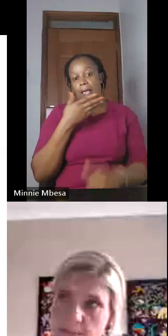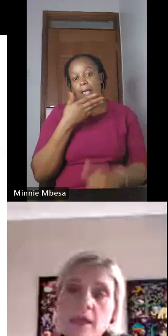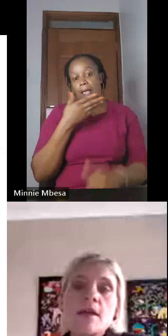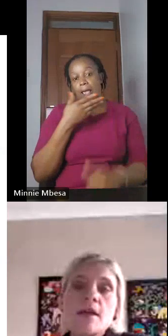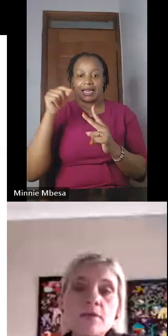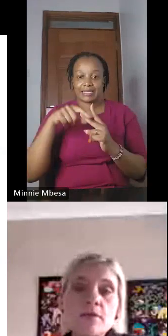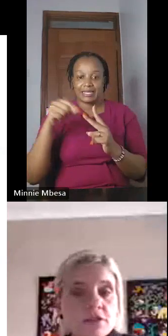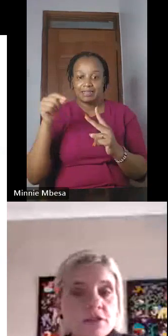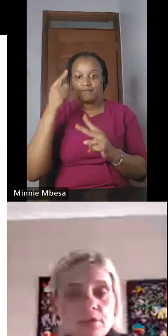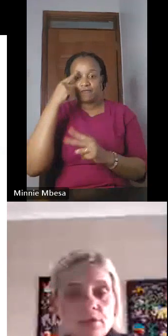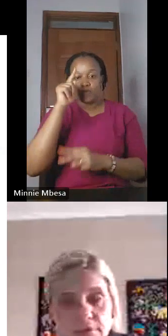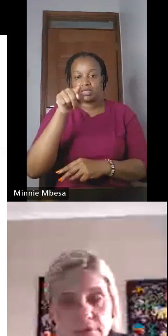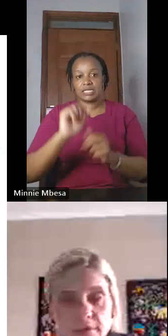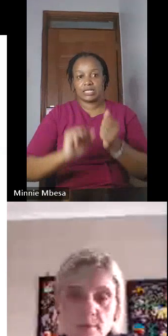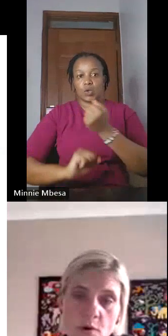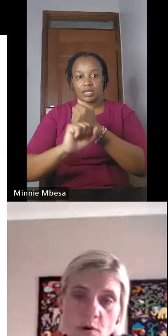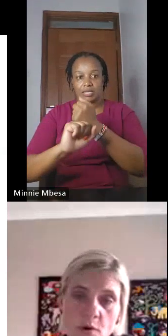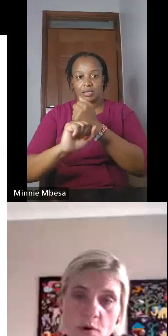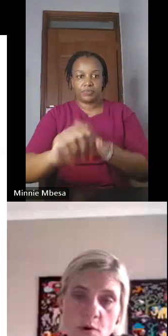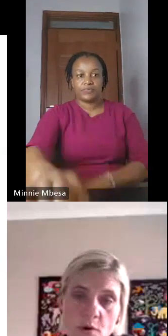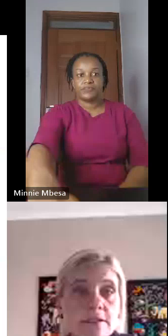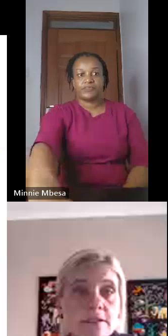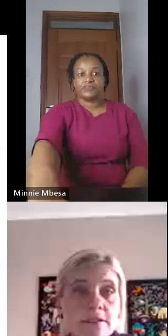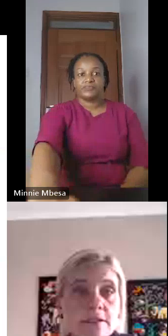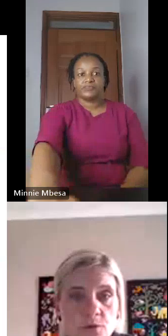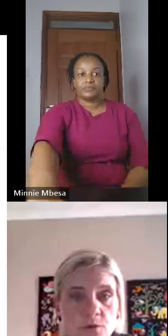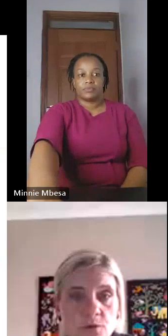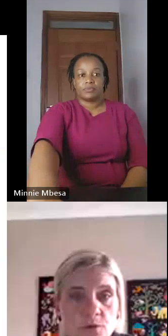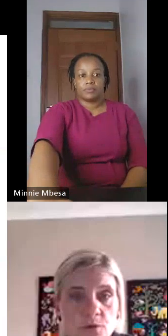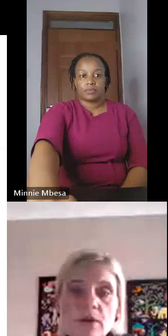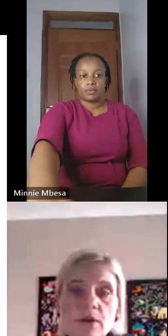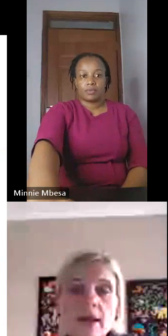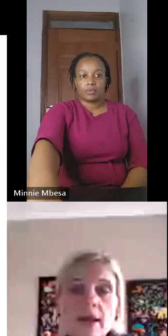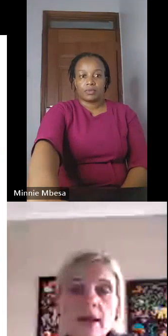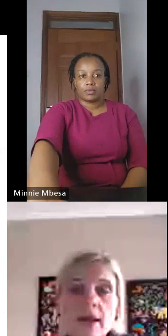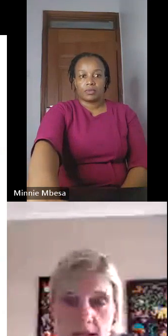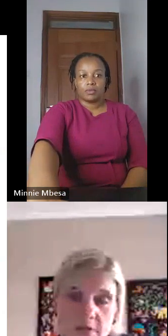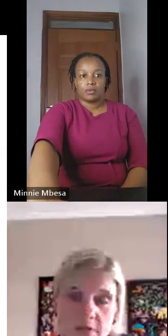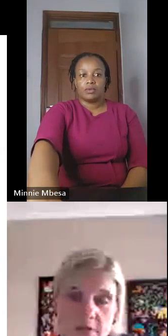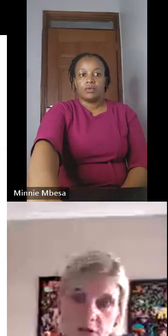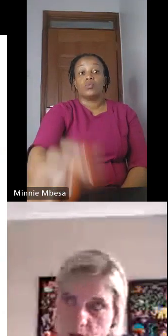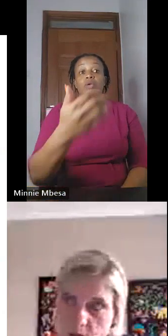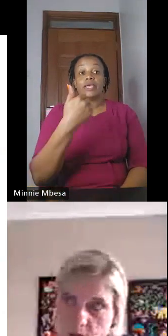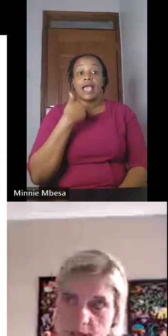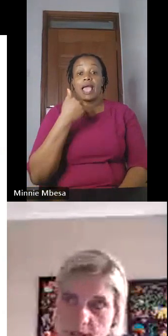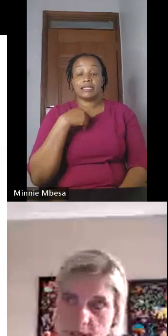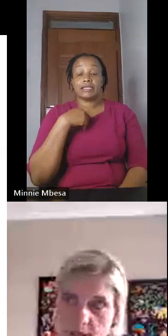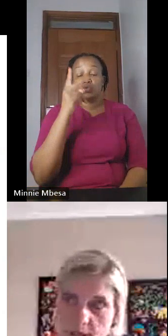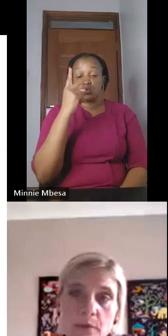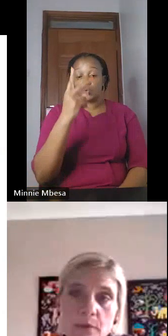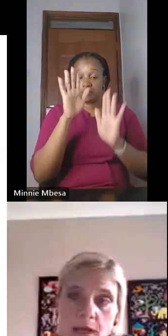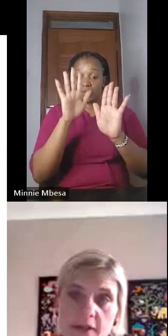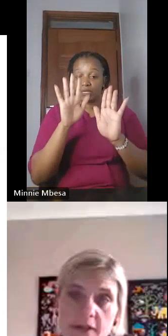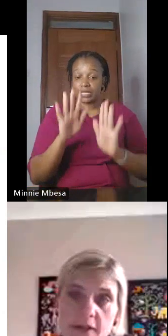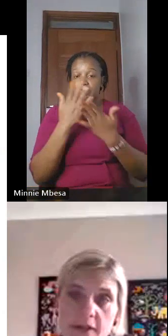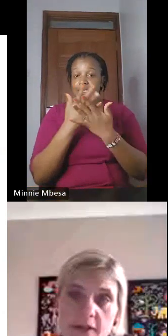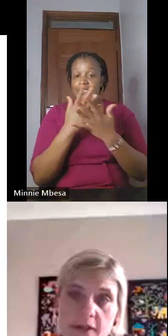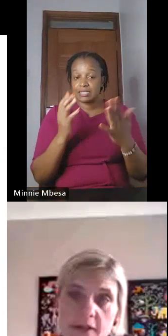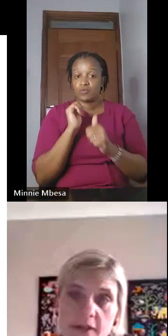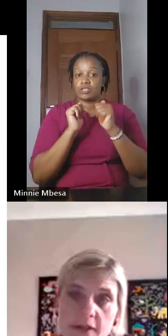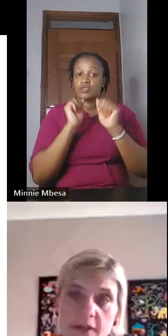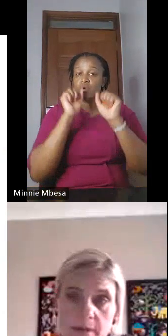scholarships. There are two very important websites to help you research the courses. I will